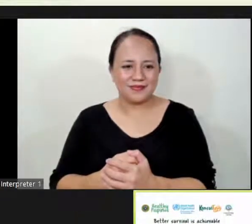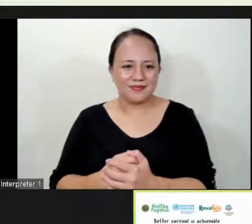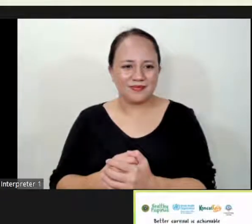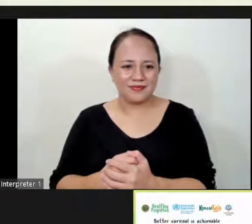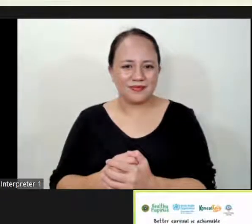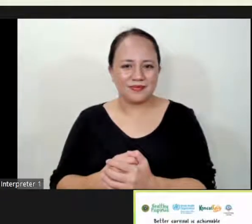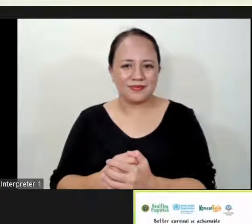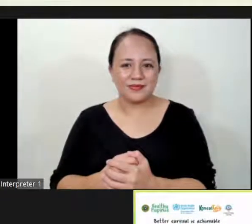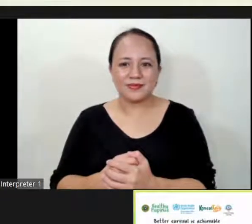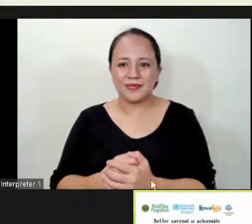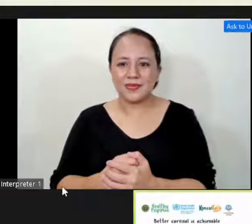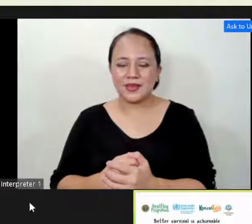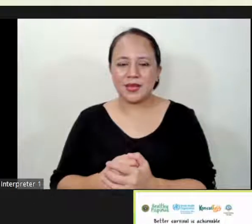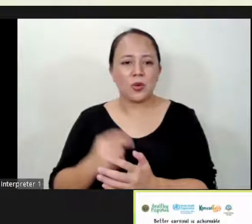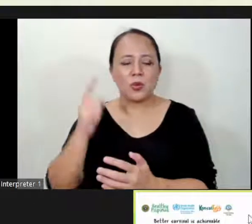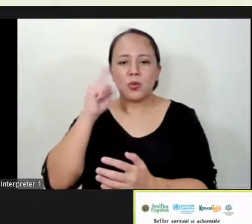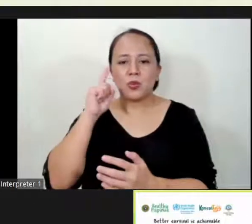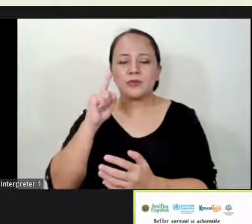it do to have the